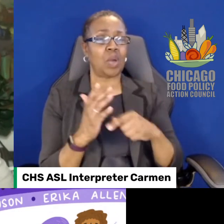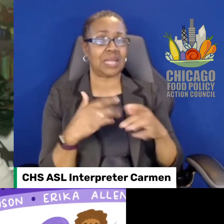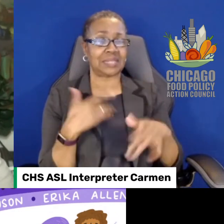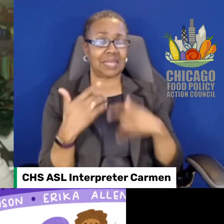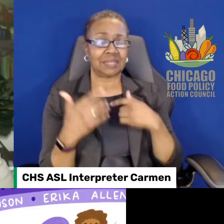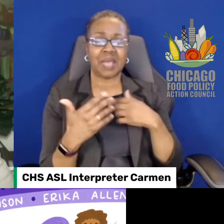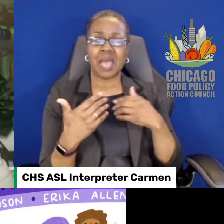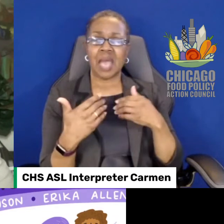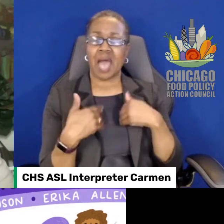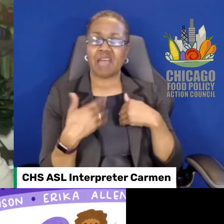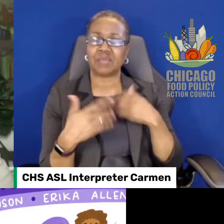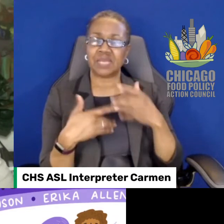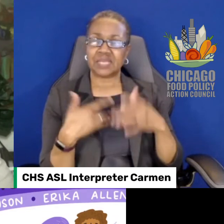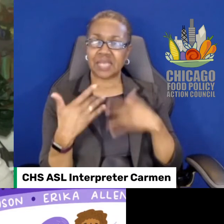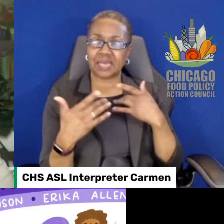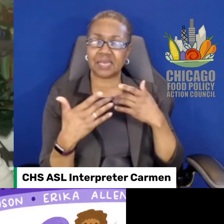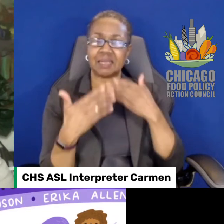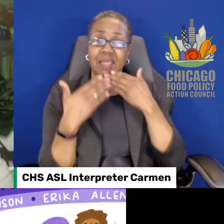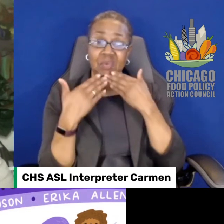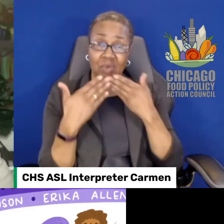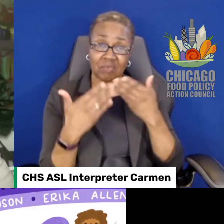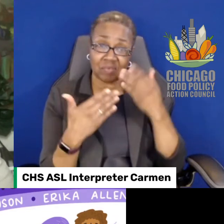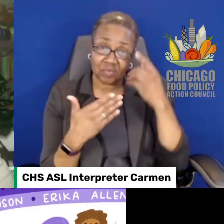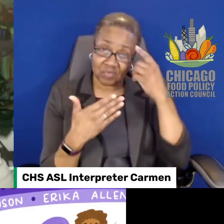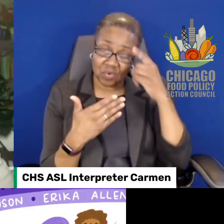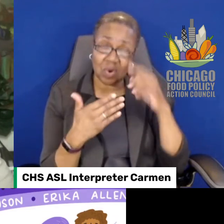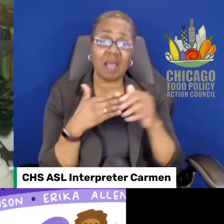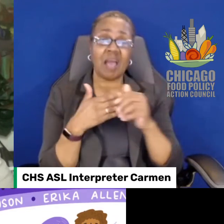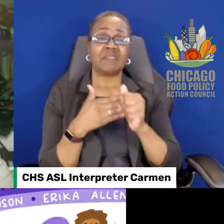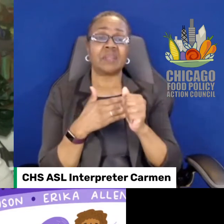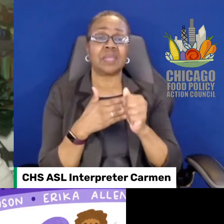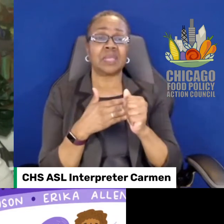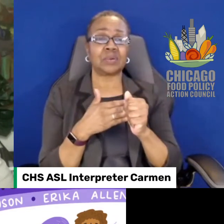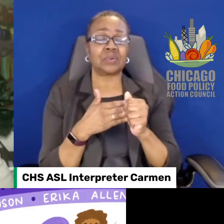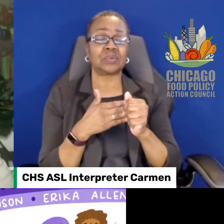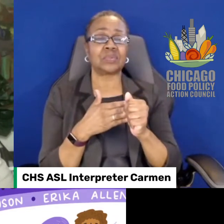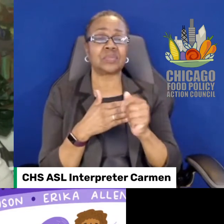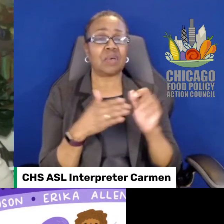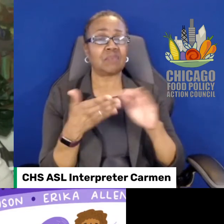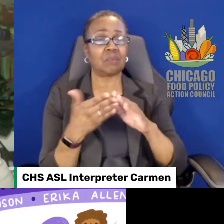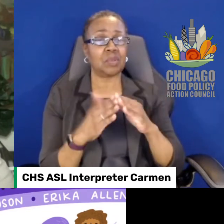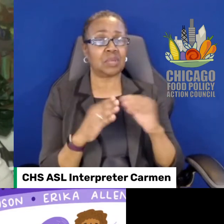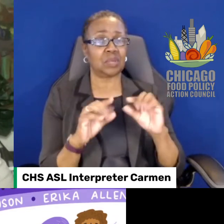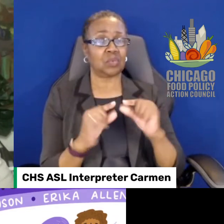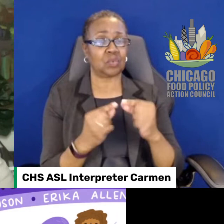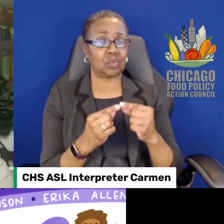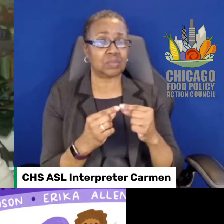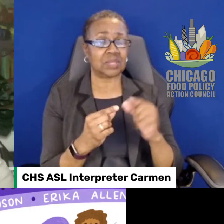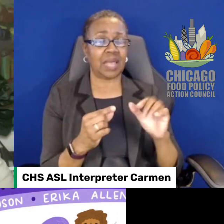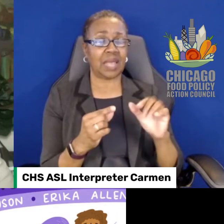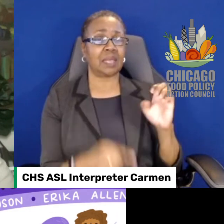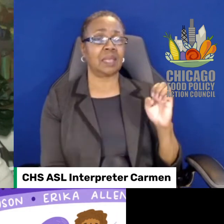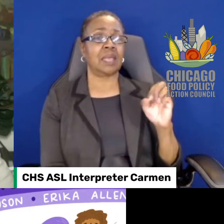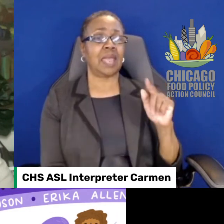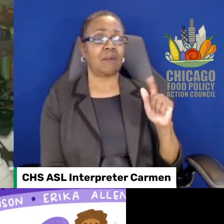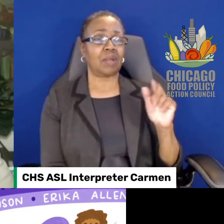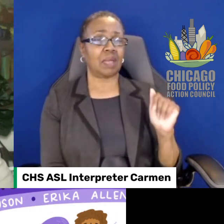been very excited and grateful for the leadership of community groups and leaders like Erica,